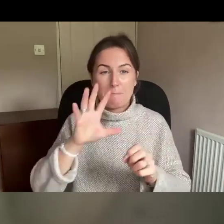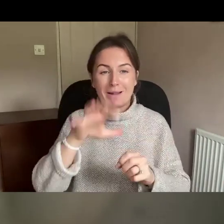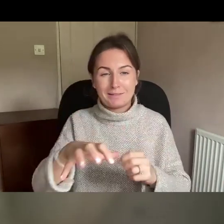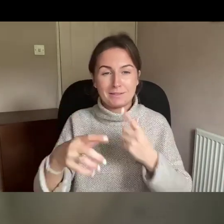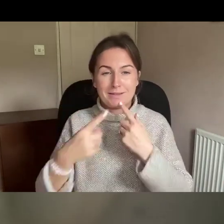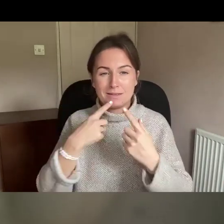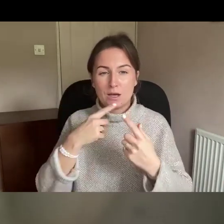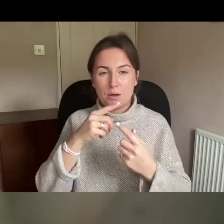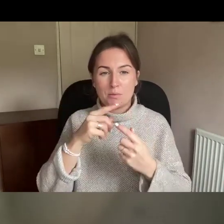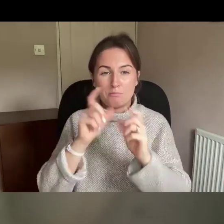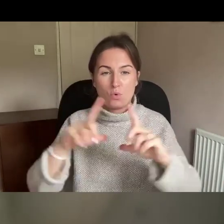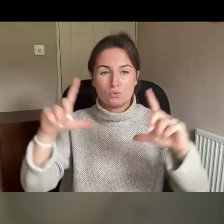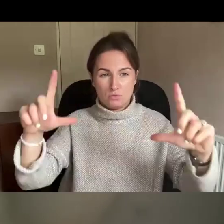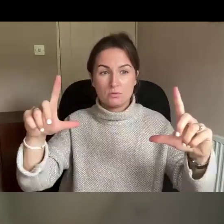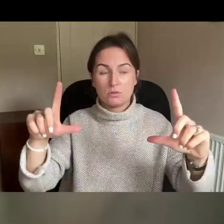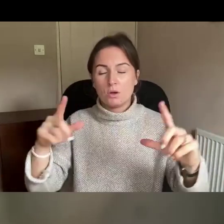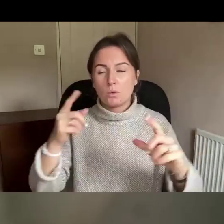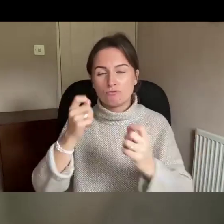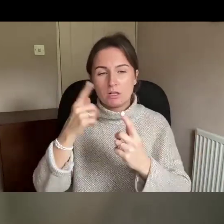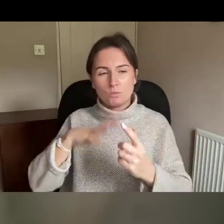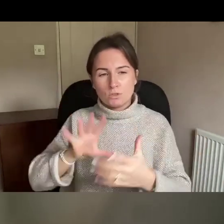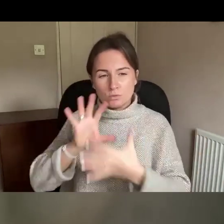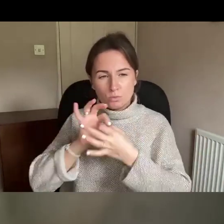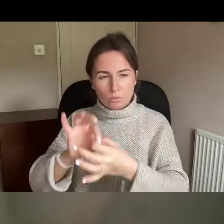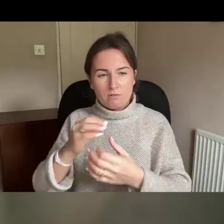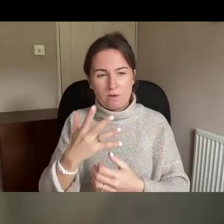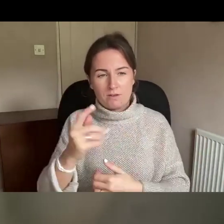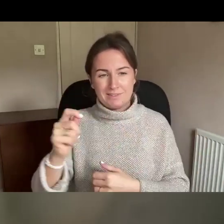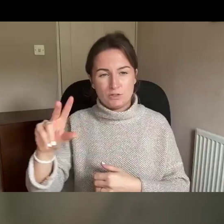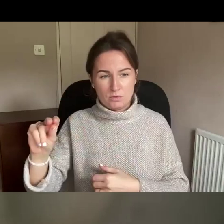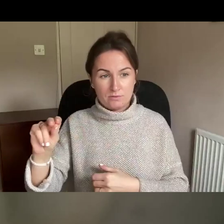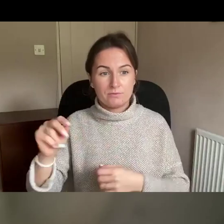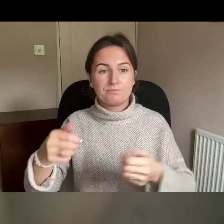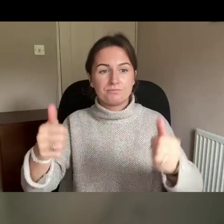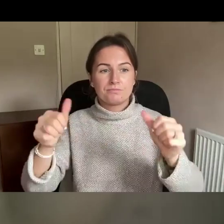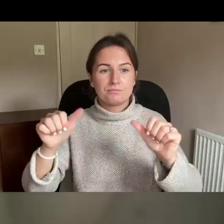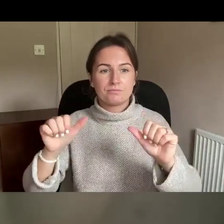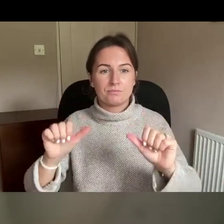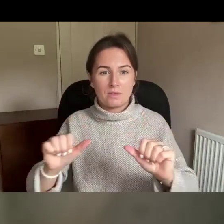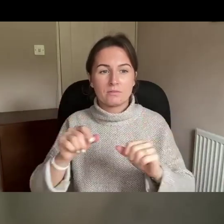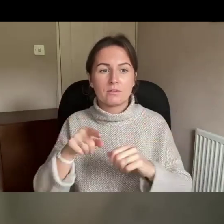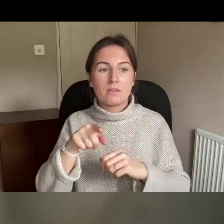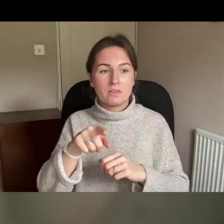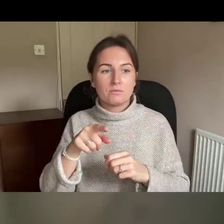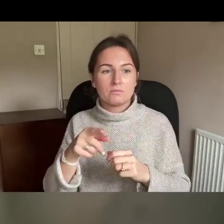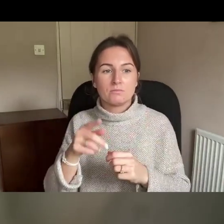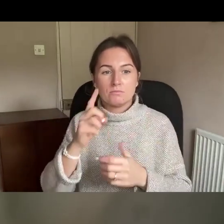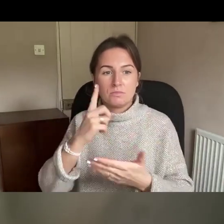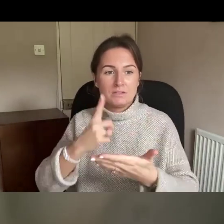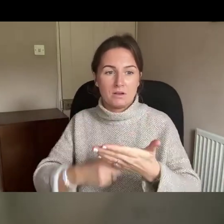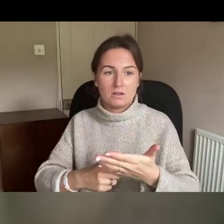work with 51012. We then went through a procurement process, and Oxy was selected as our platform